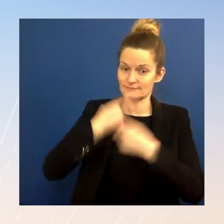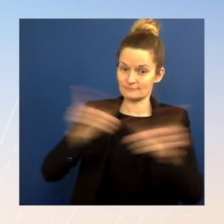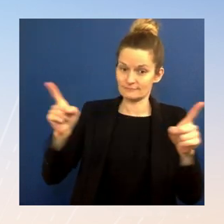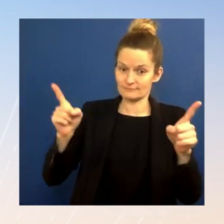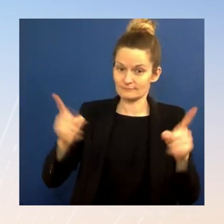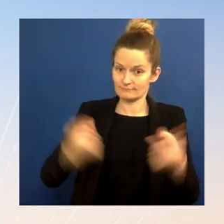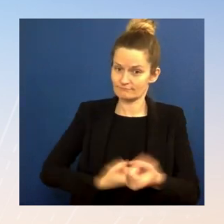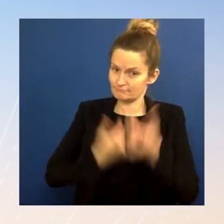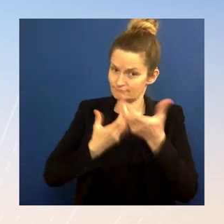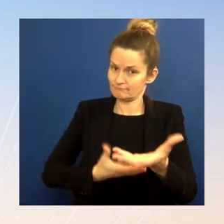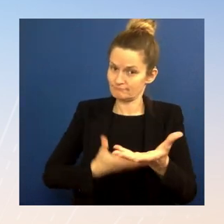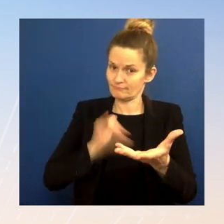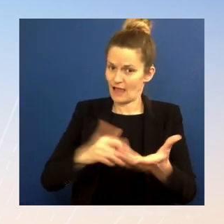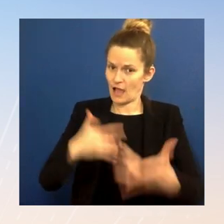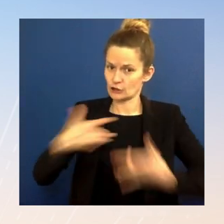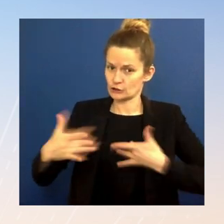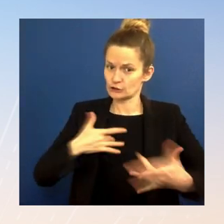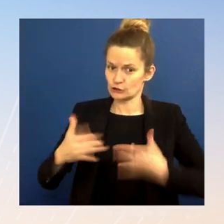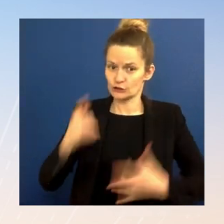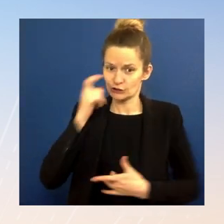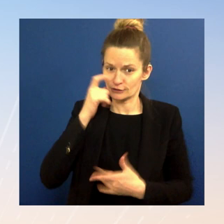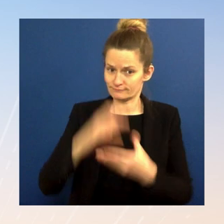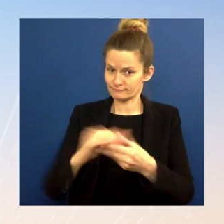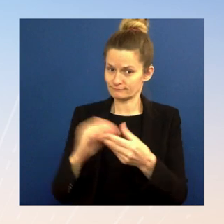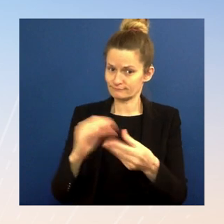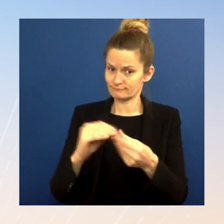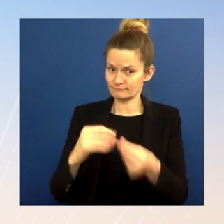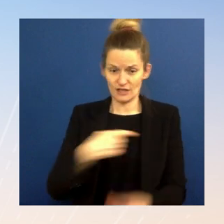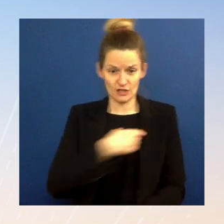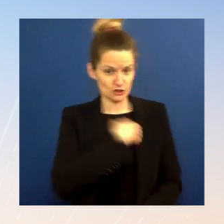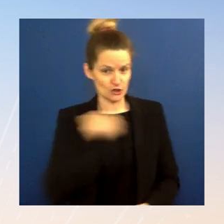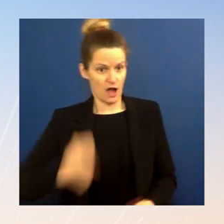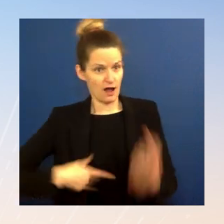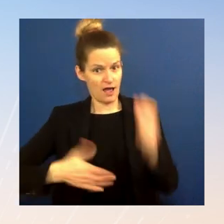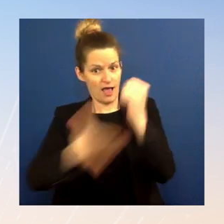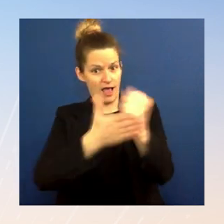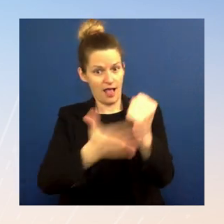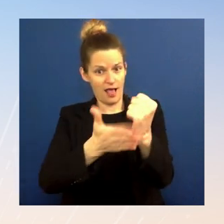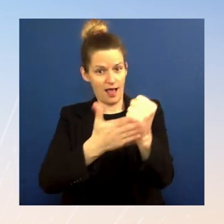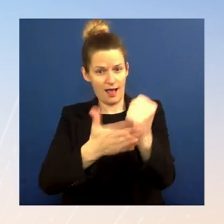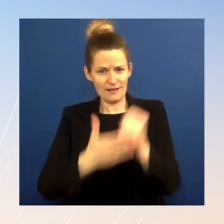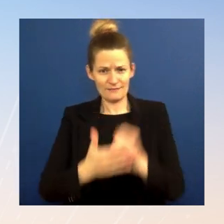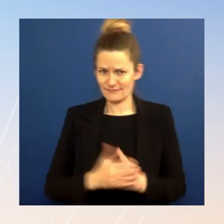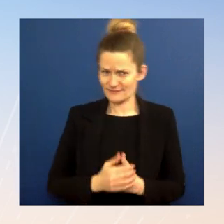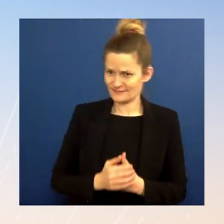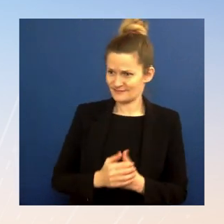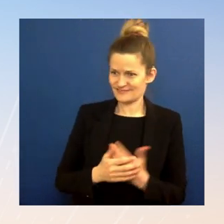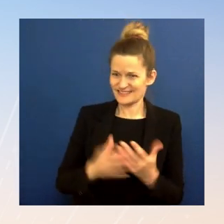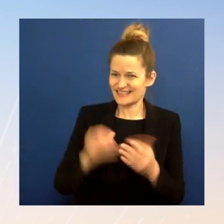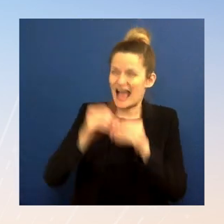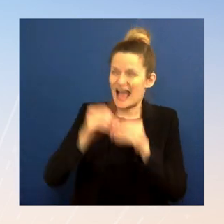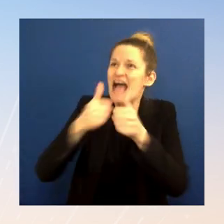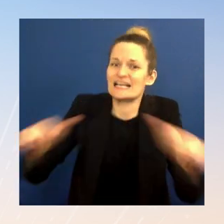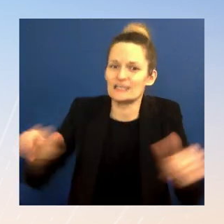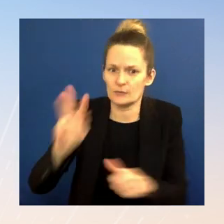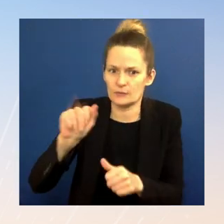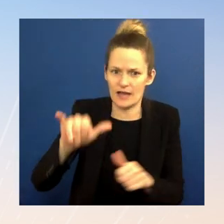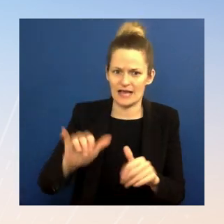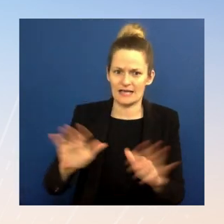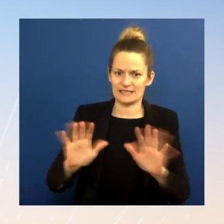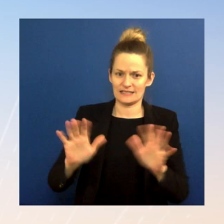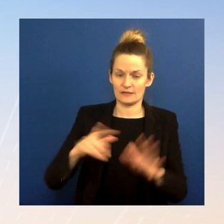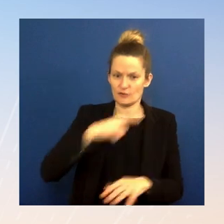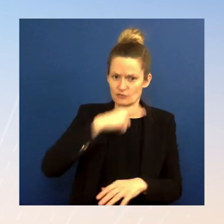assisting in any way Russia as they invade a foreign country is of significant concern, and would the response to that